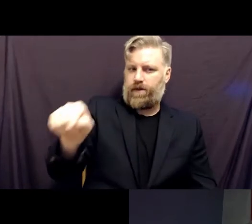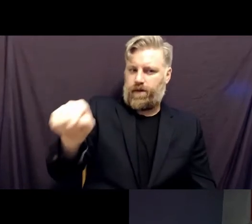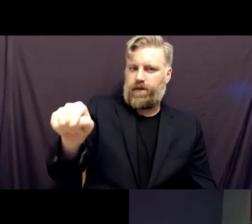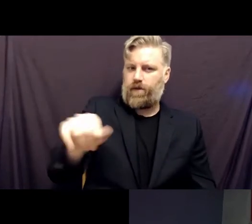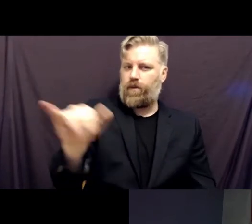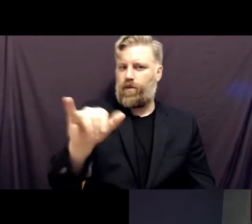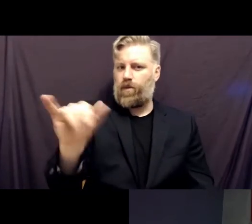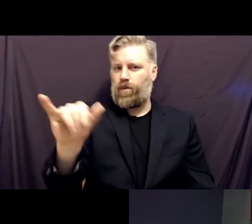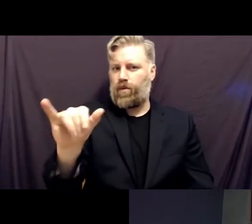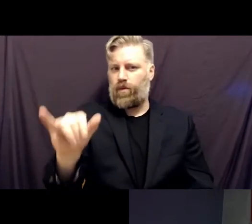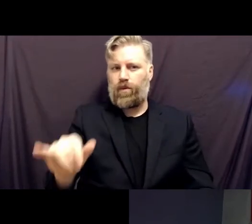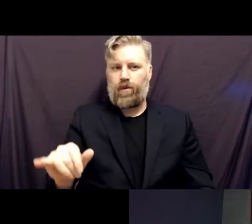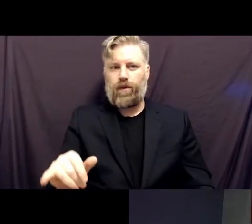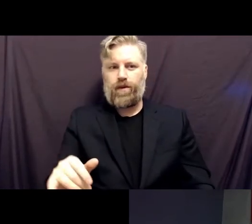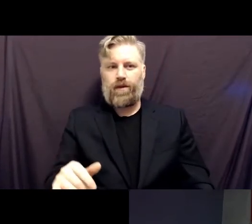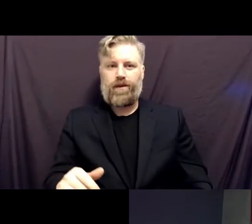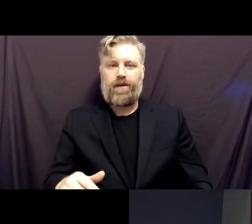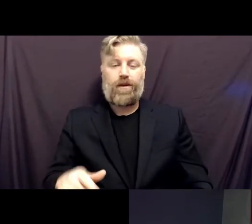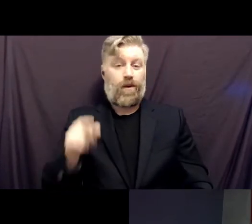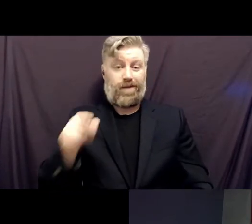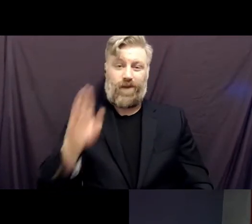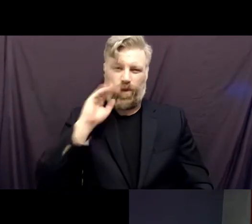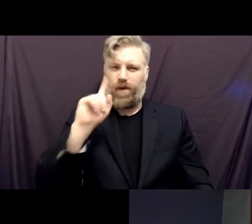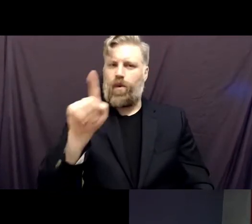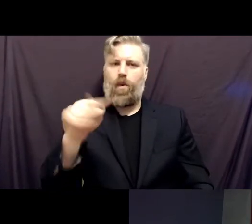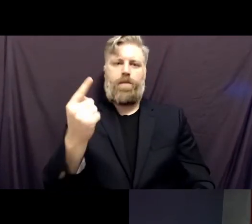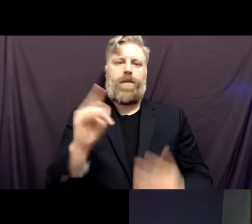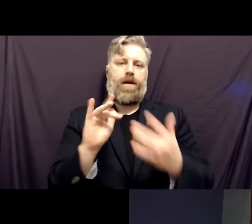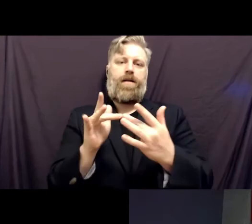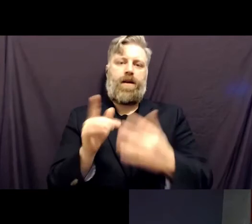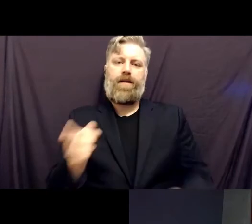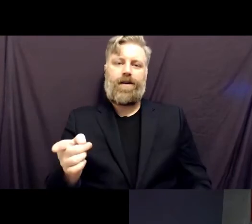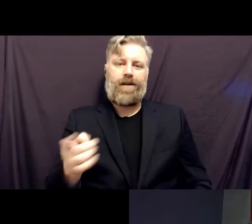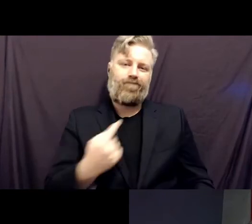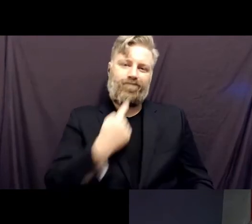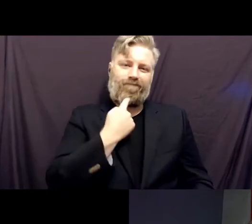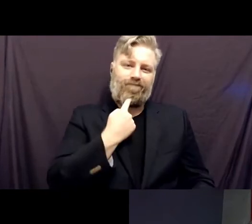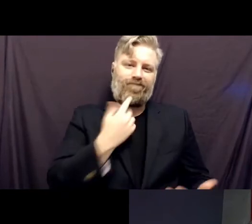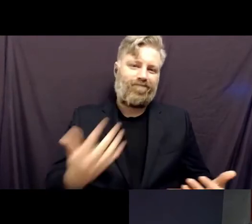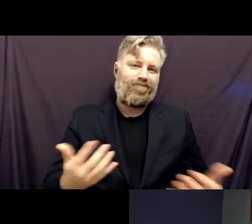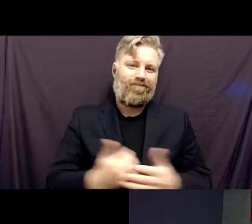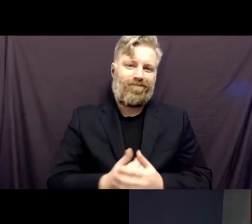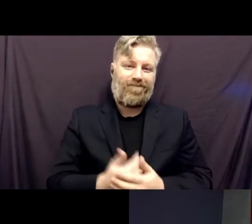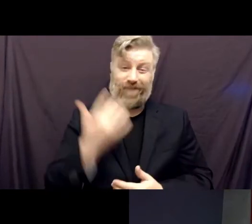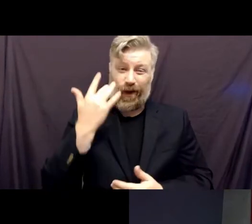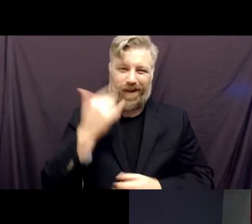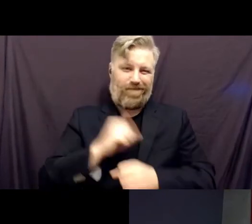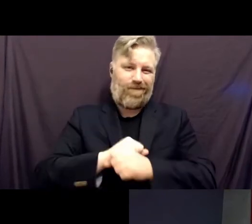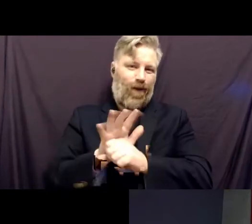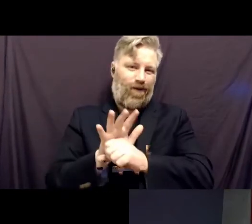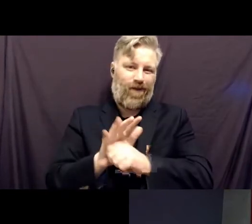place, unfortunately, just online for the very first time due to